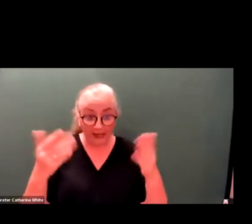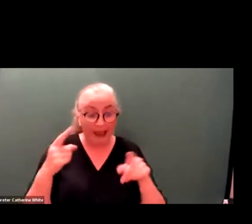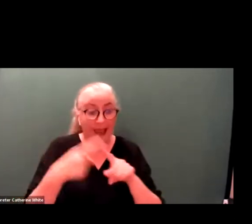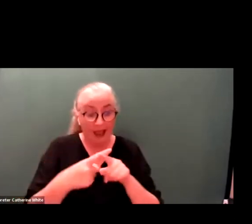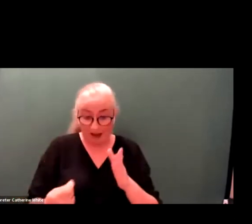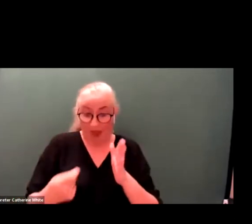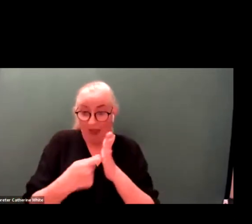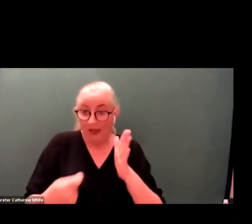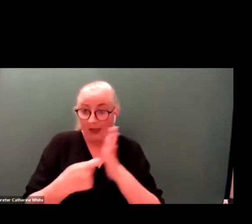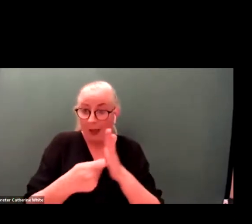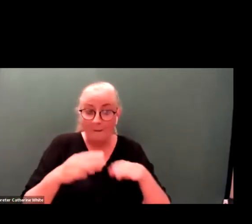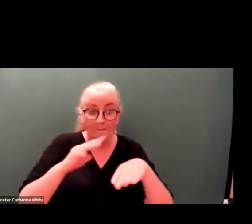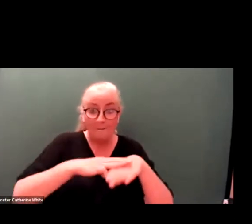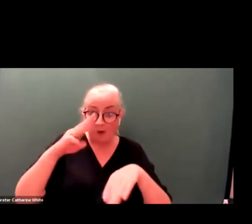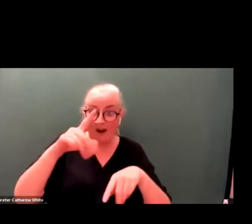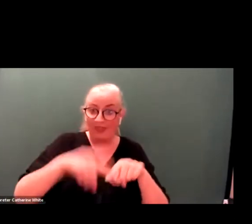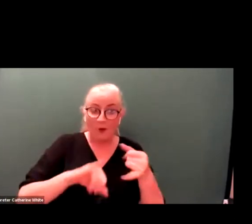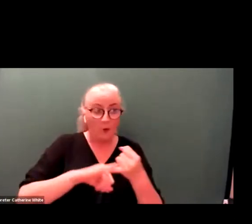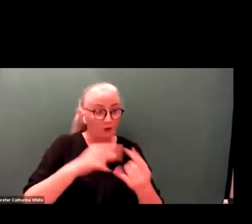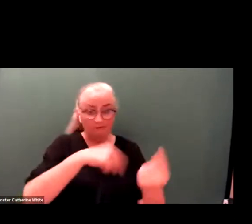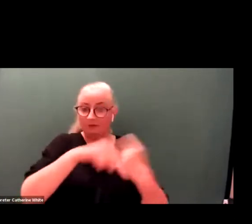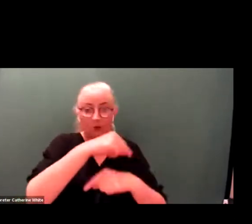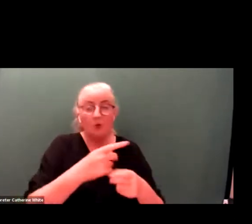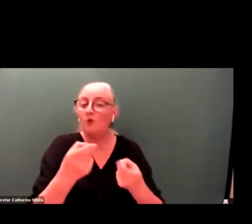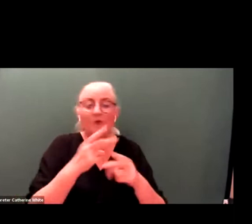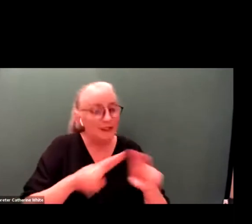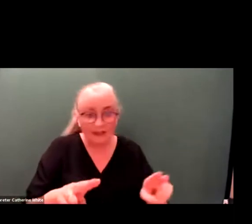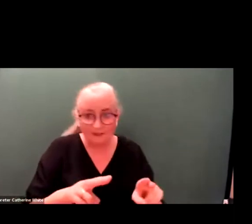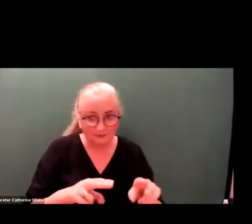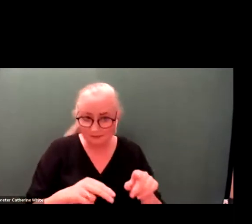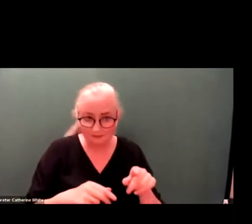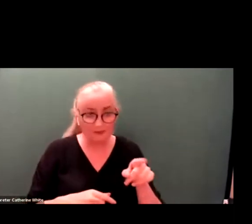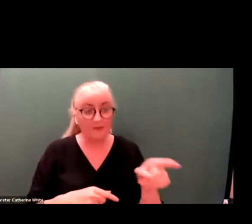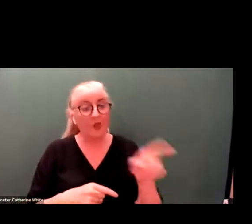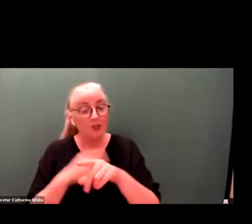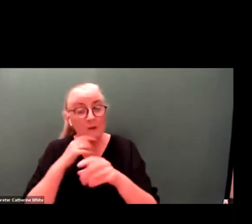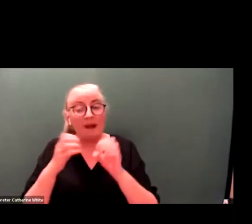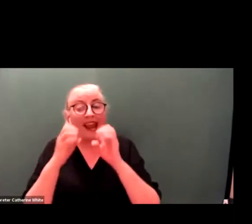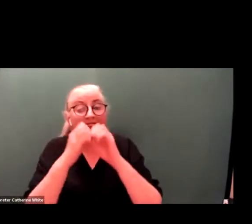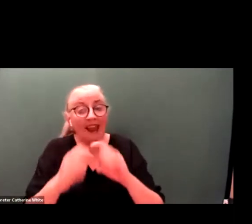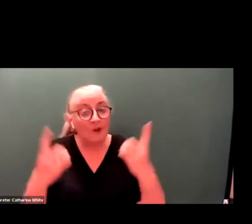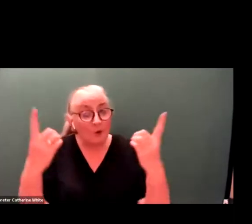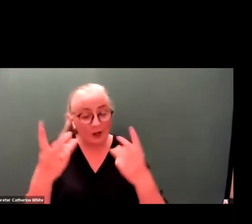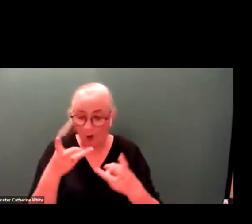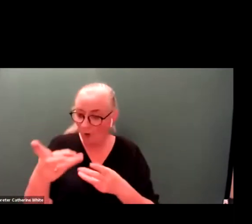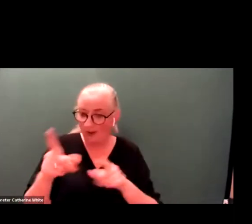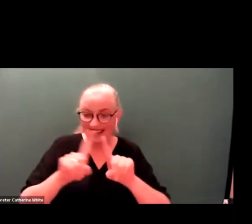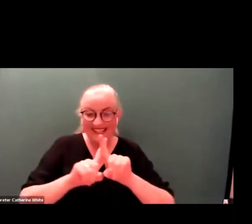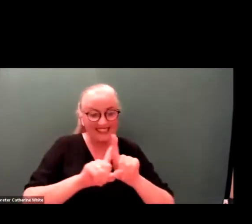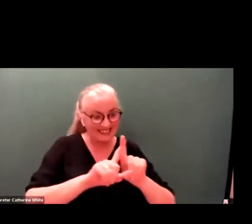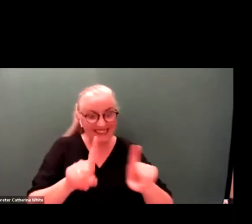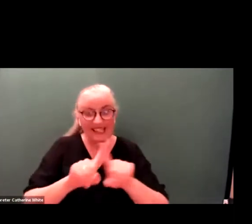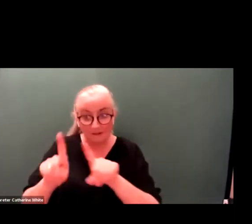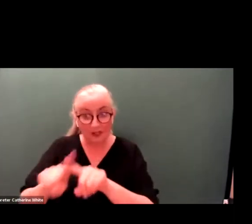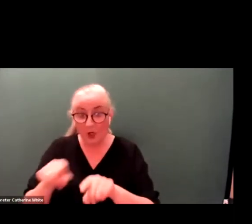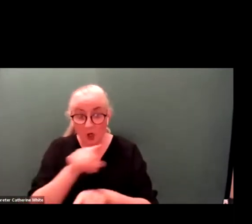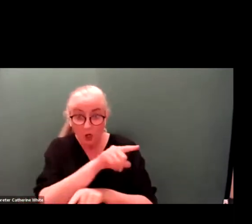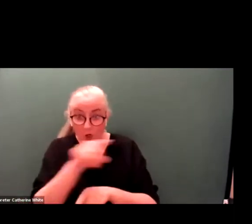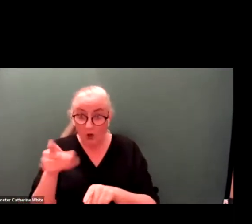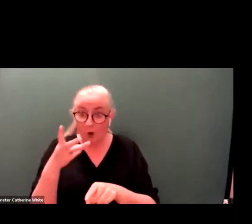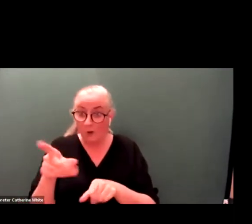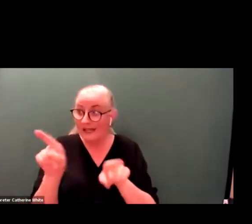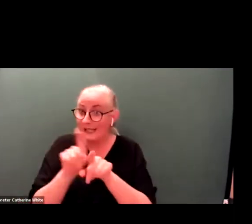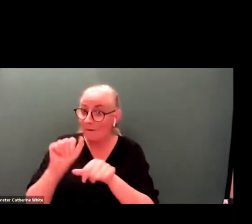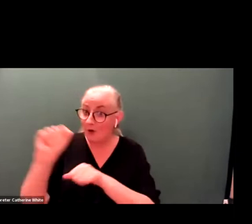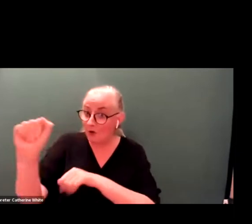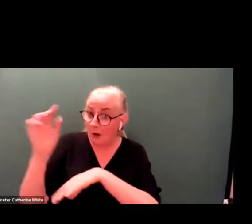than women who don't. And I think the main point is that every menopause is different. So you won't necessarily menopause the same way as your mum, although